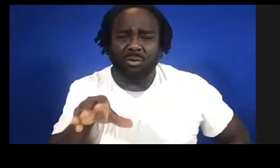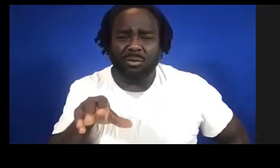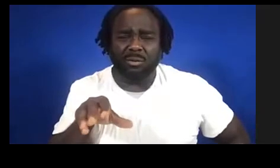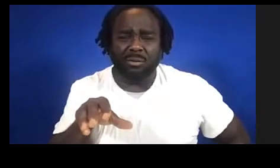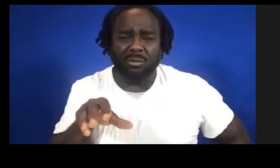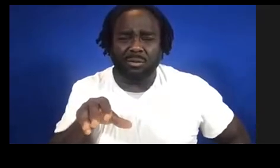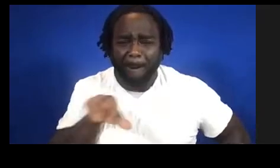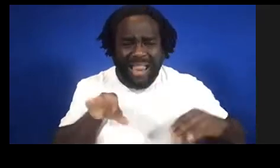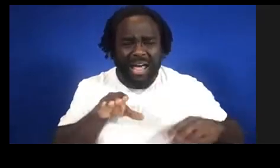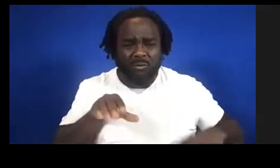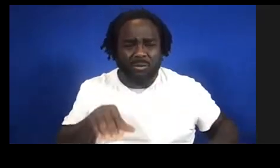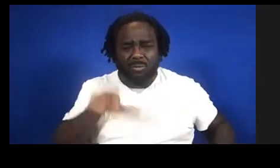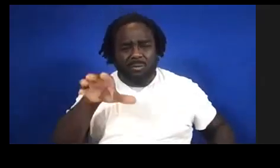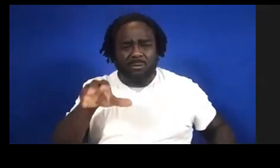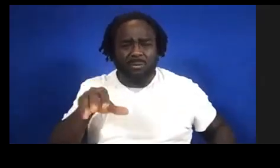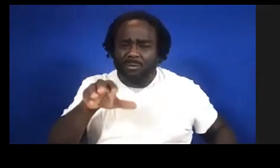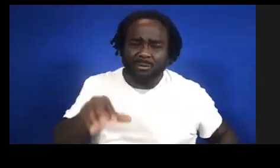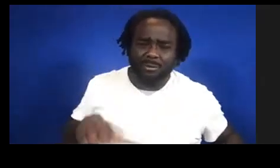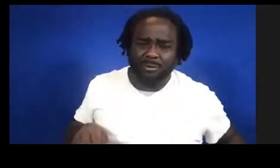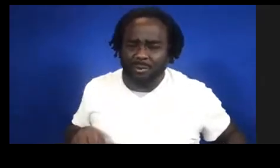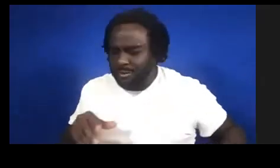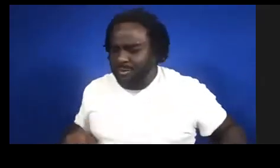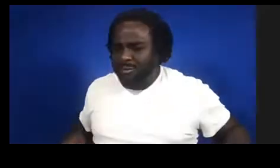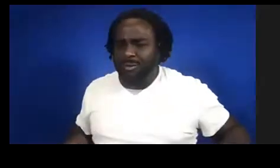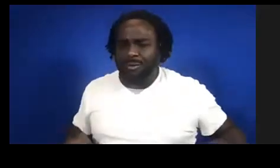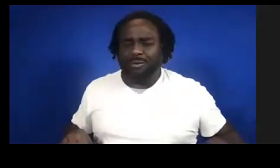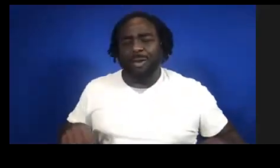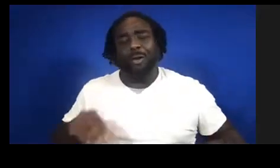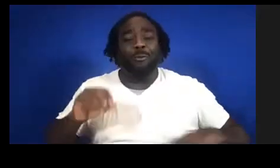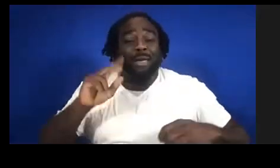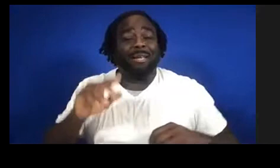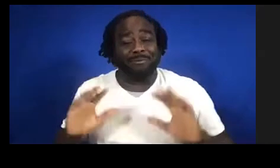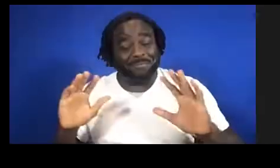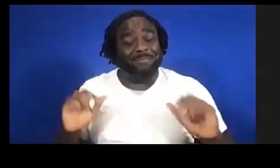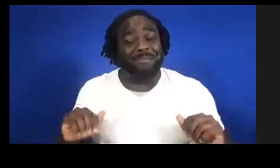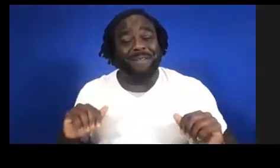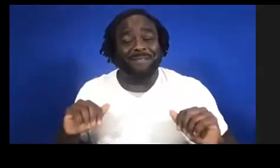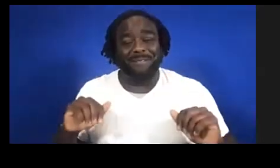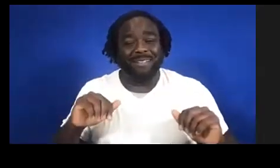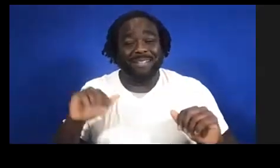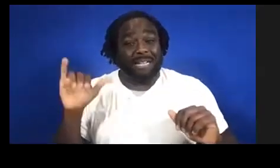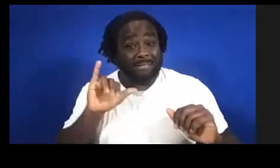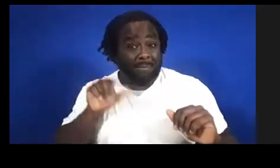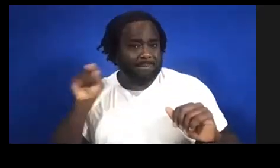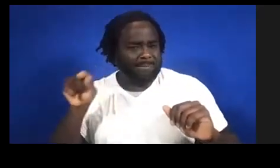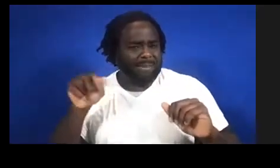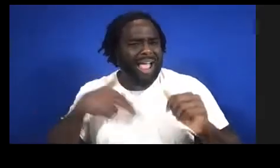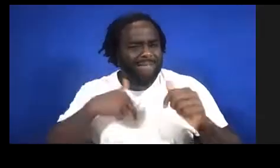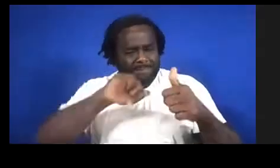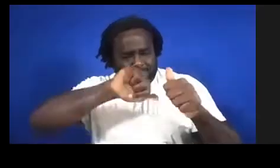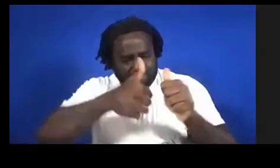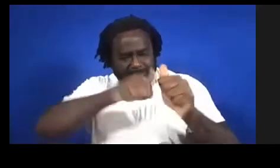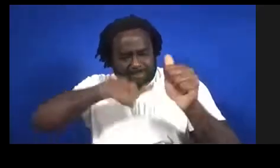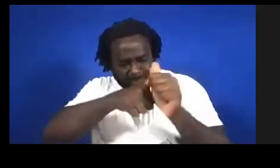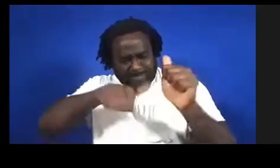on him, right? So I told him to behave himself. Like, this ain't about you today, Mr. Billy, right?